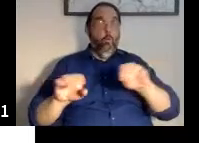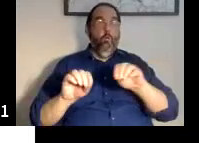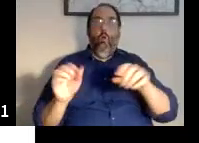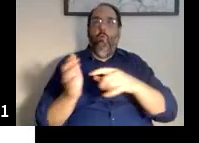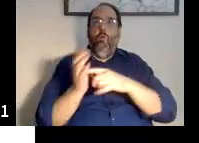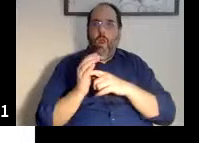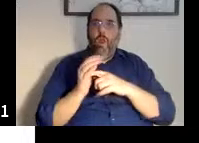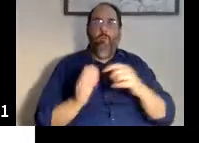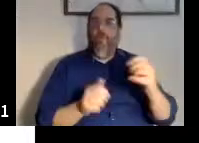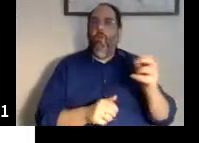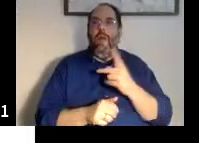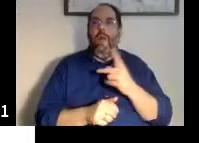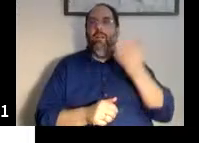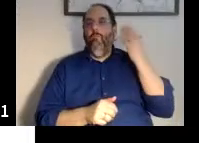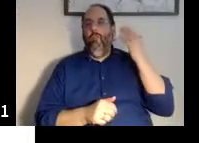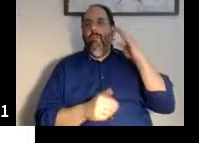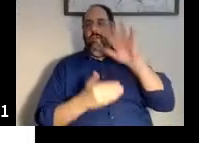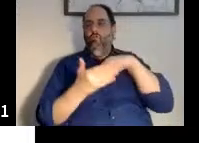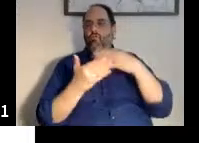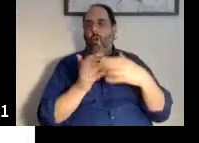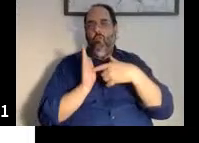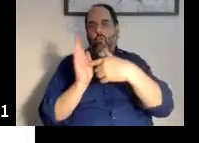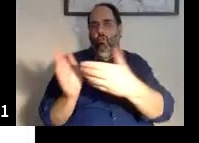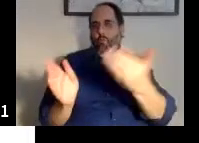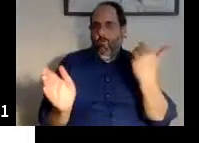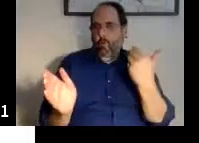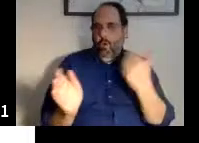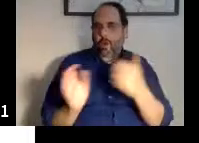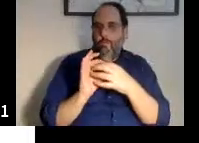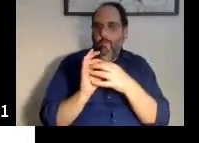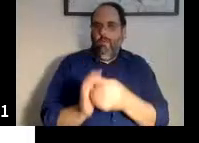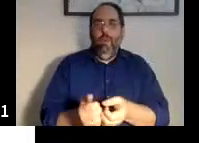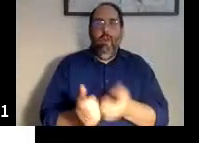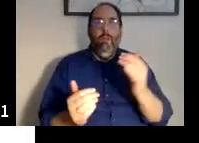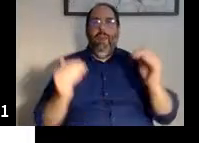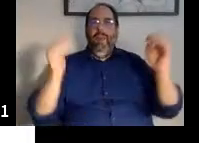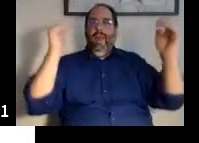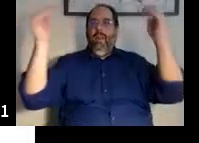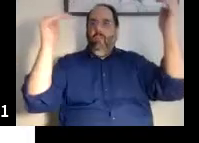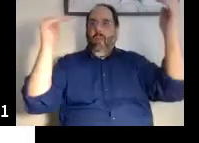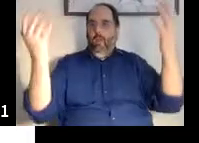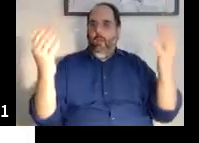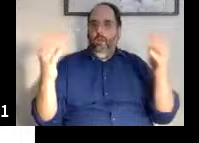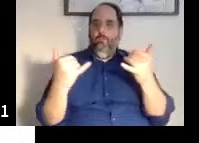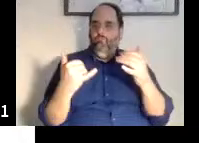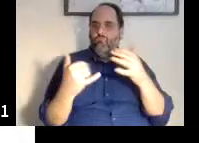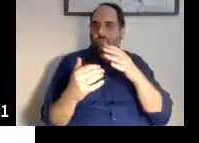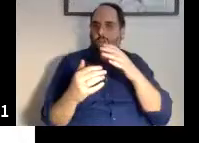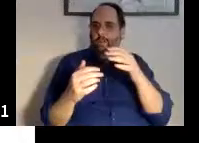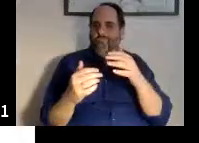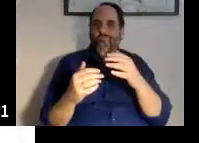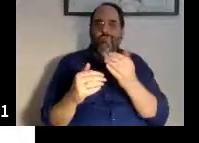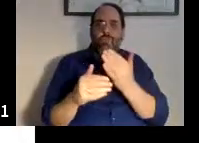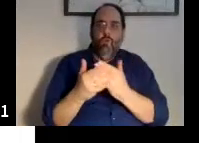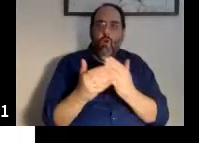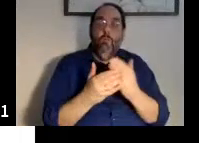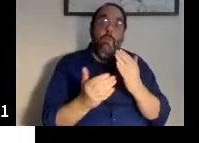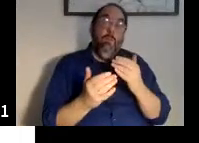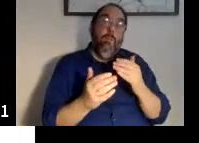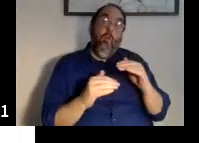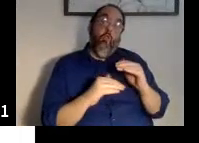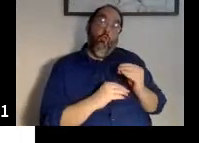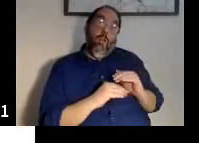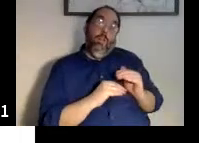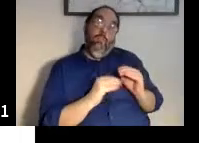to go back to that earlier chart that I showed you based on the number of elevated play components I have. I may have additional obligations at ground level or